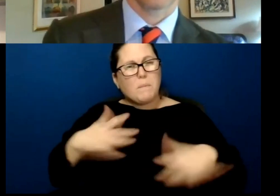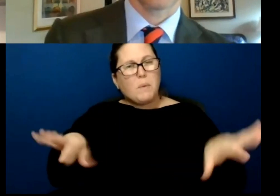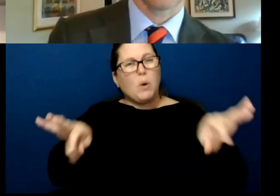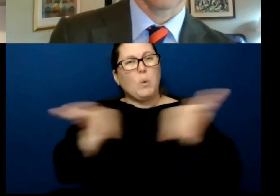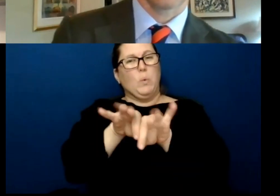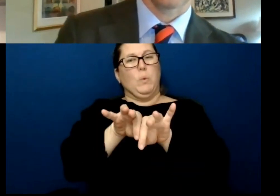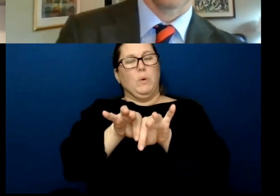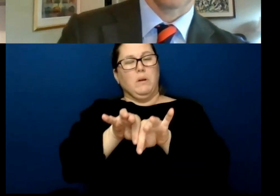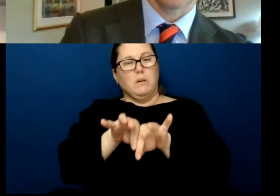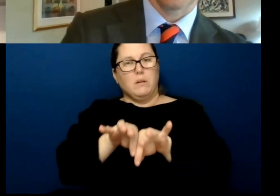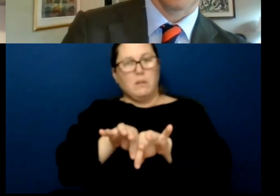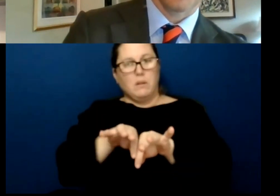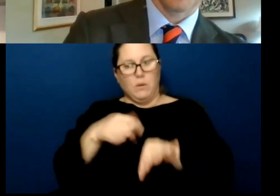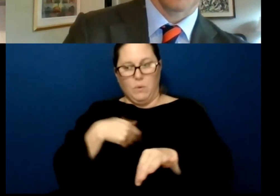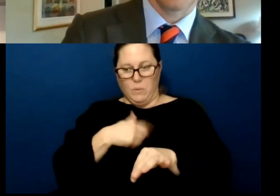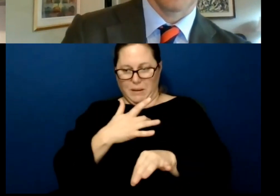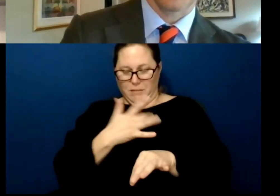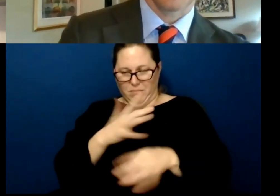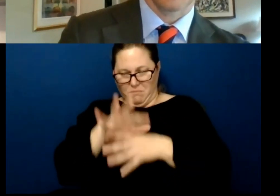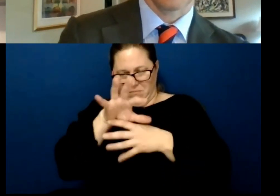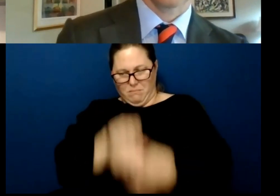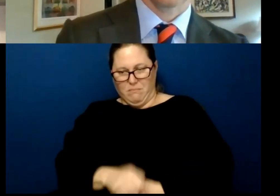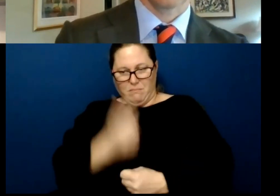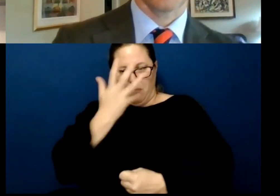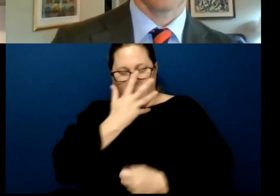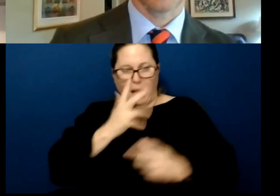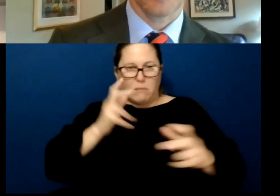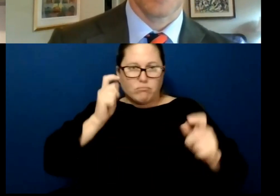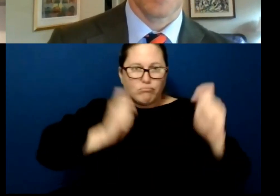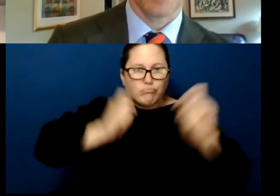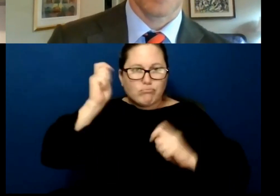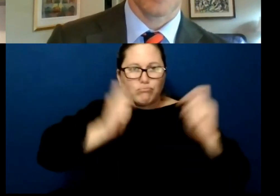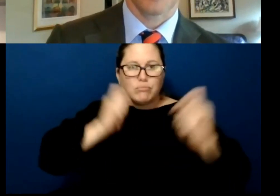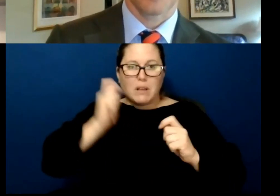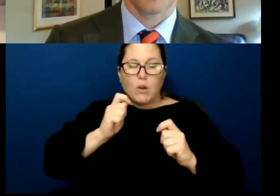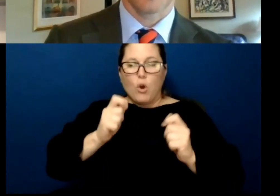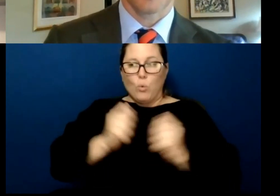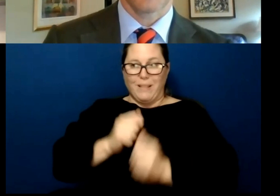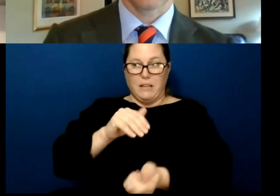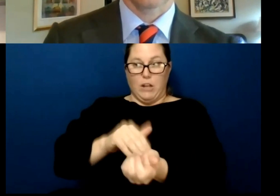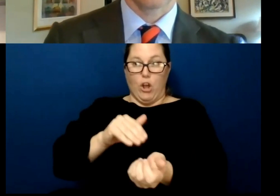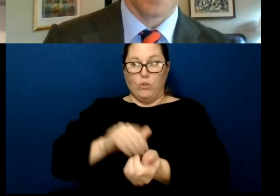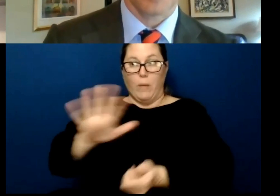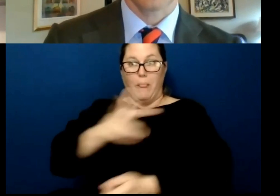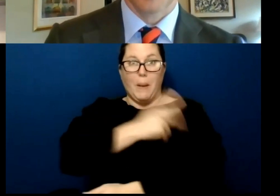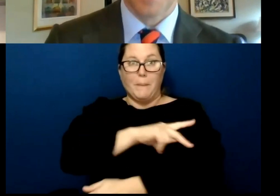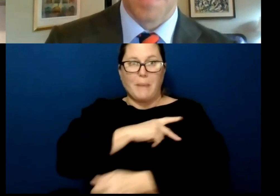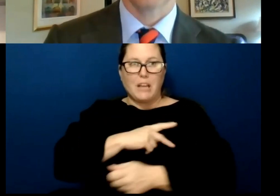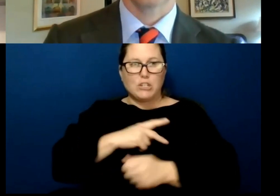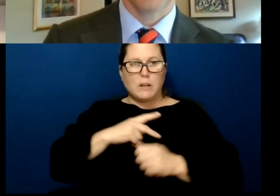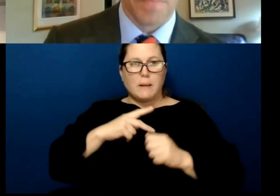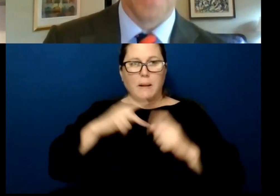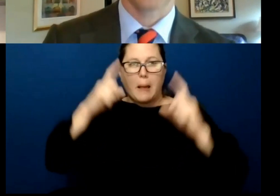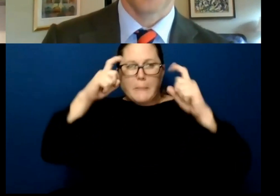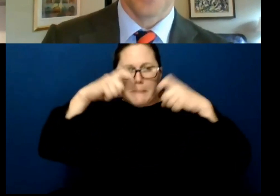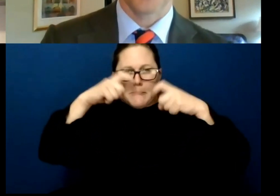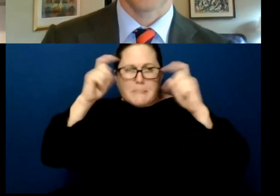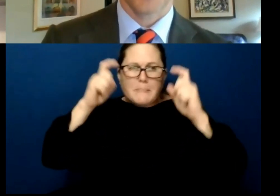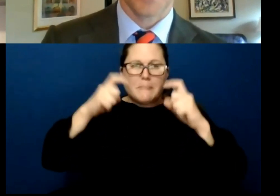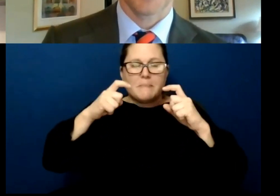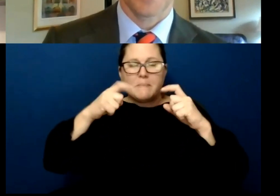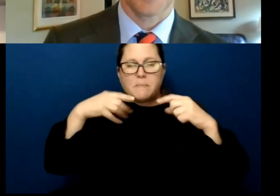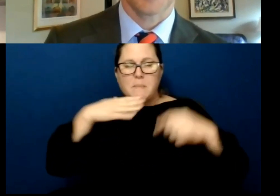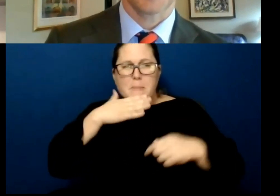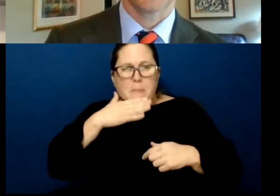what we use to communicate, especially between physicians and their patients. And so that's been strange, and